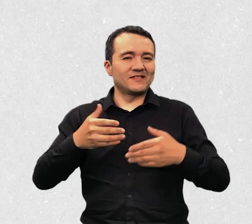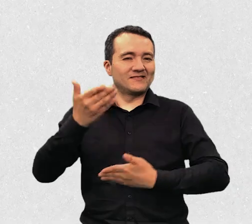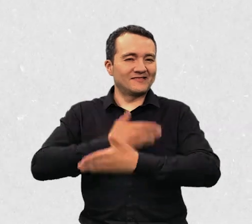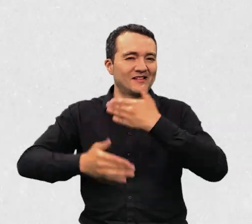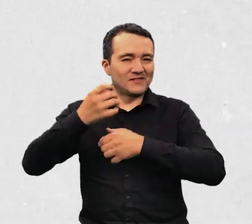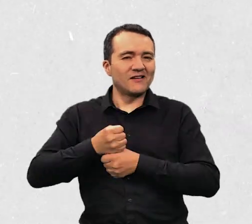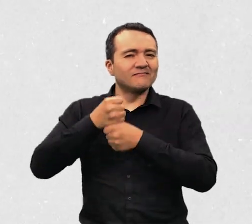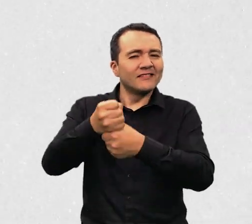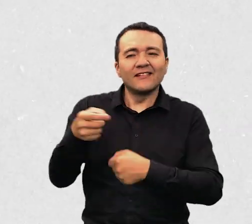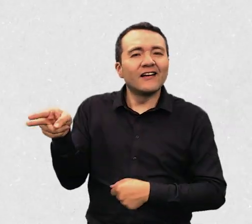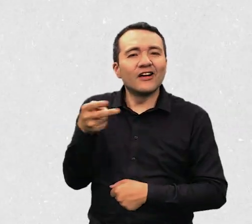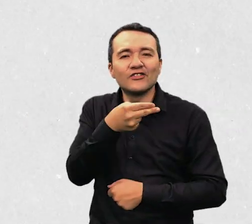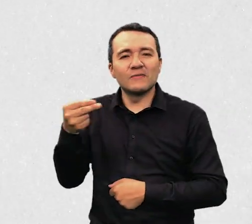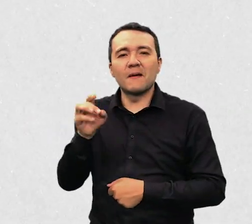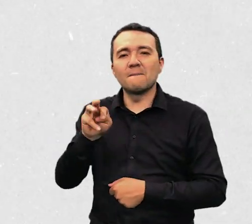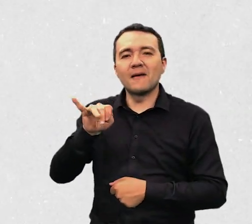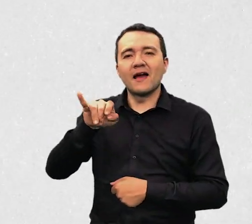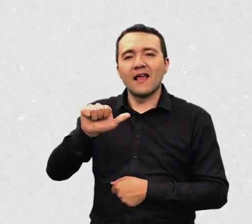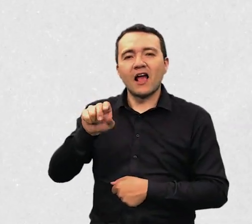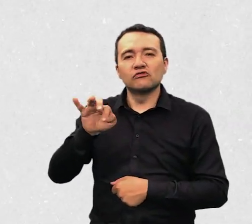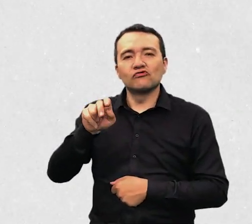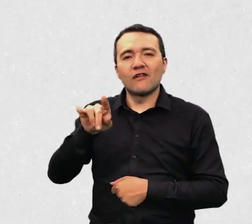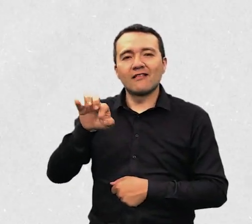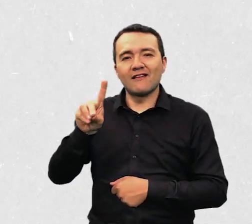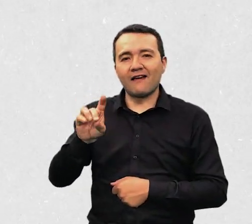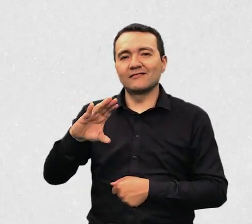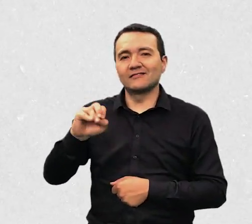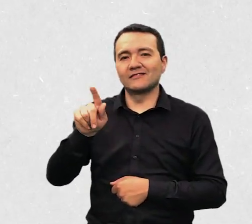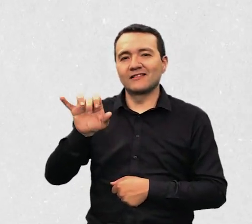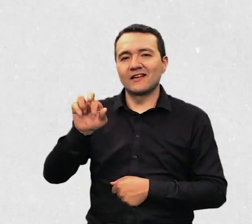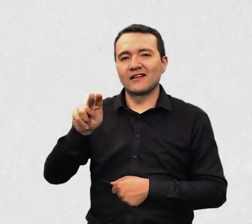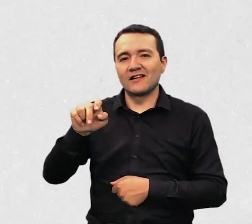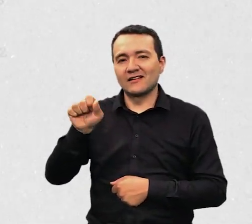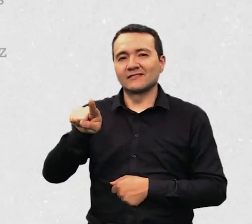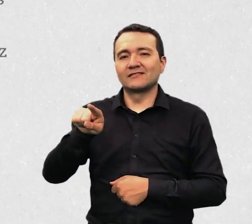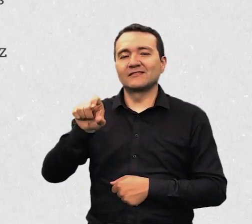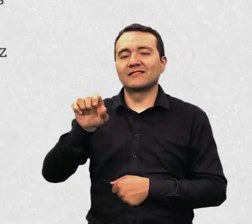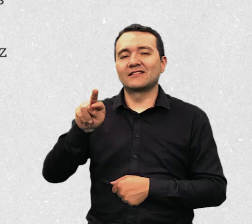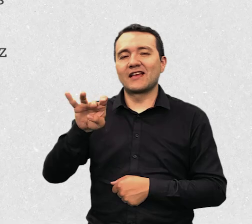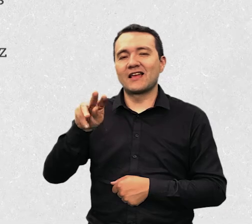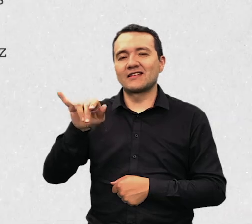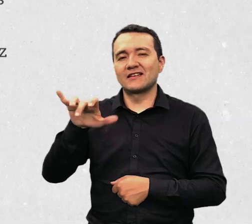of the United Nations on Disability and Accessibility, María Soledad Cisternas Reyes.